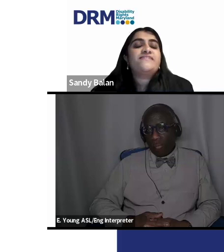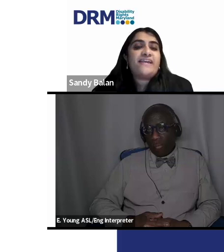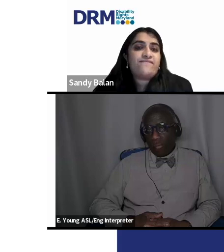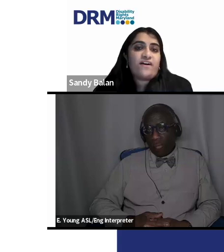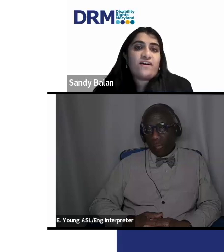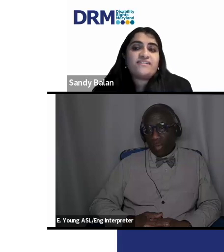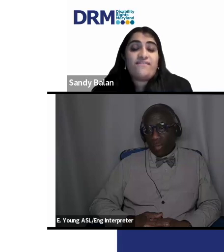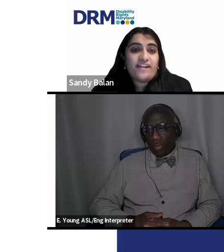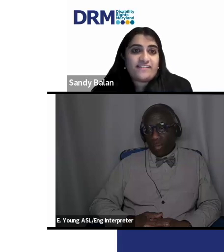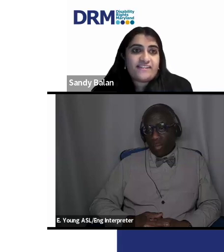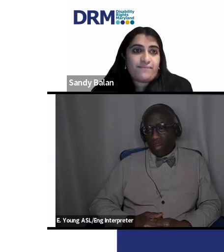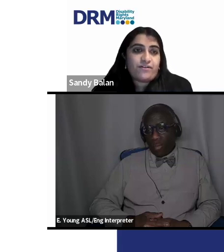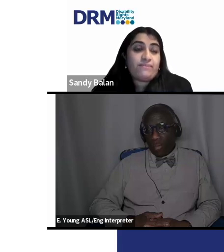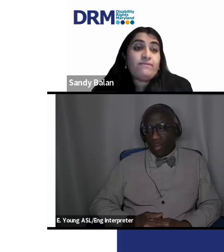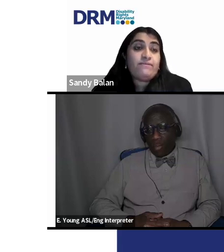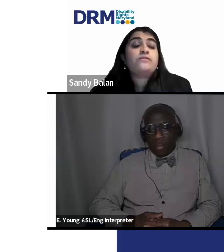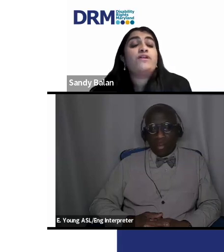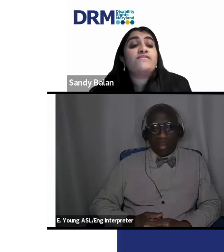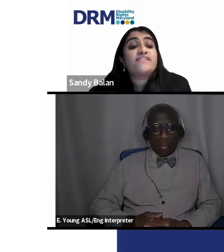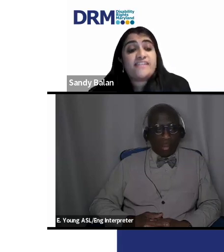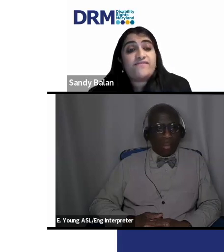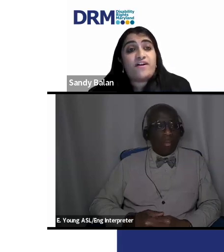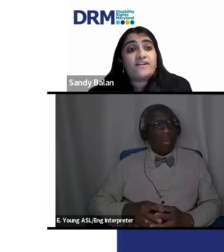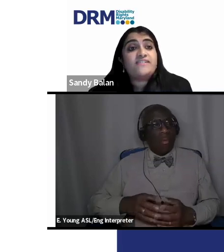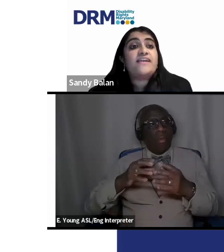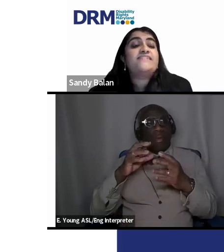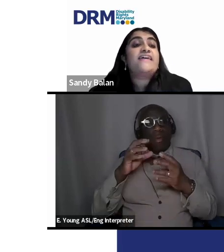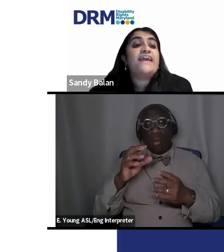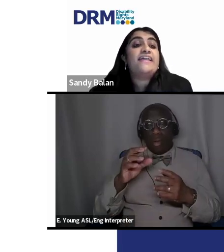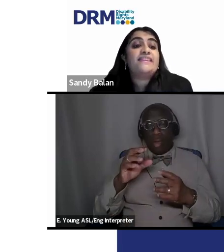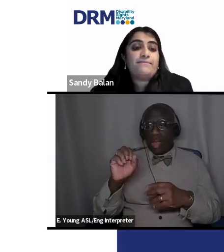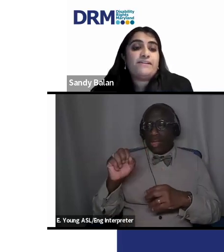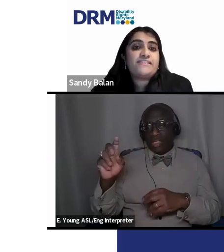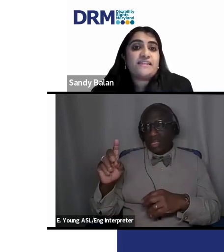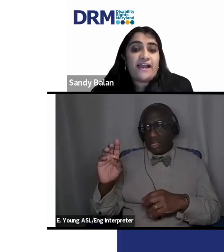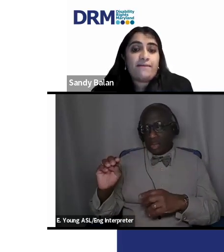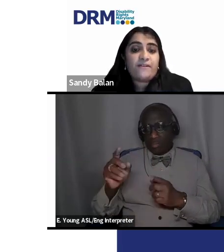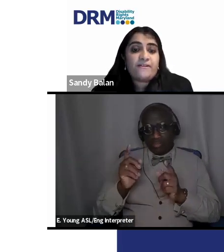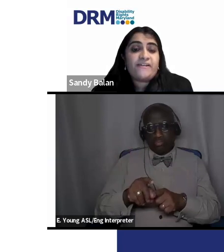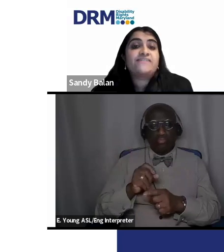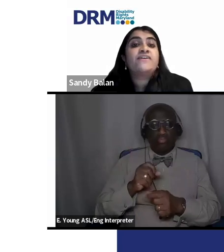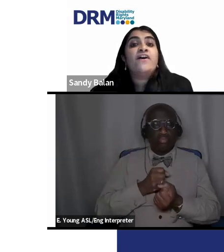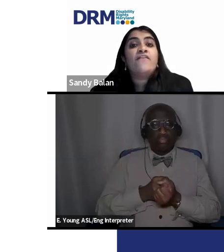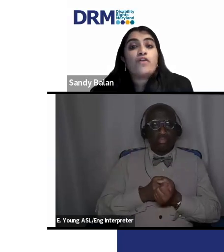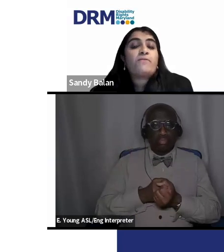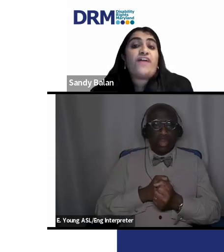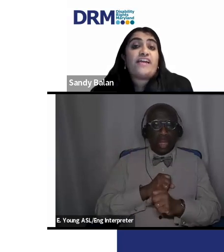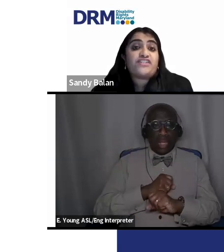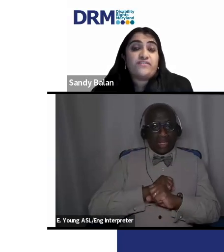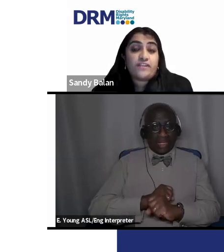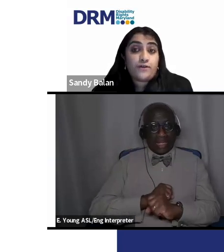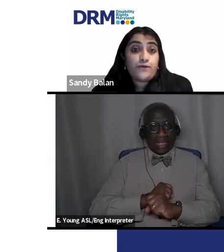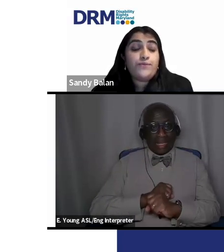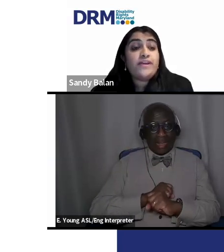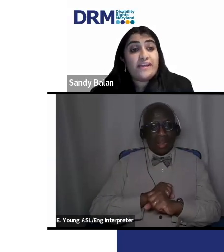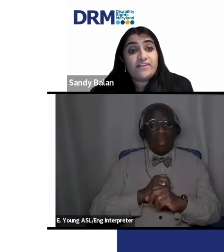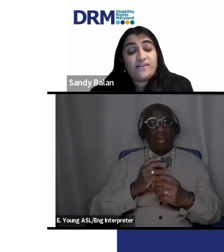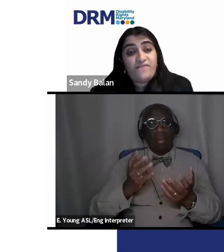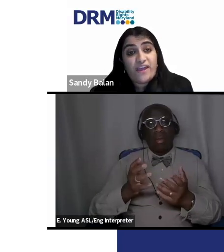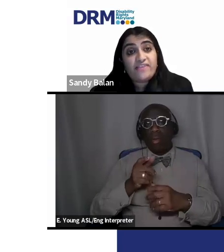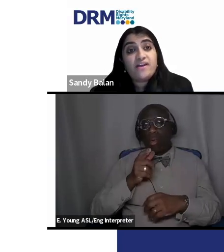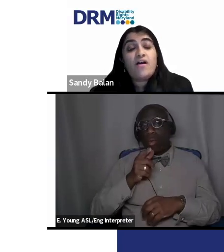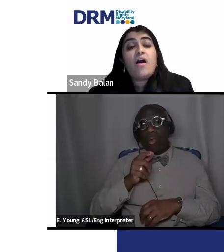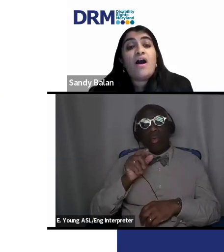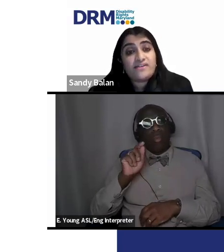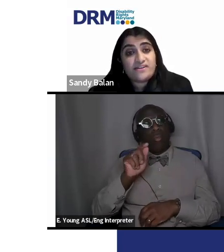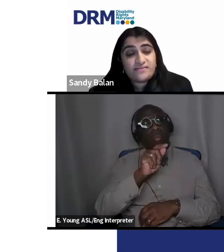So some of the safeguards of an SDM agreement. So one of the safeguards is that it limits the liabilities for professionals who, in